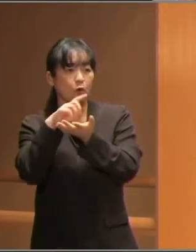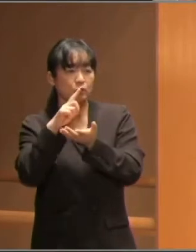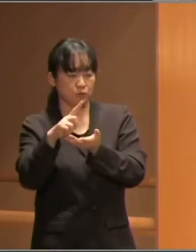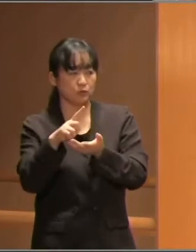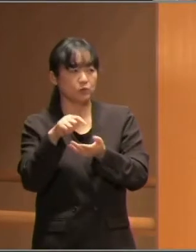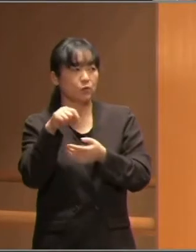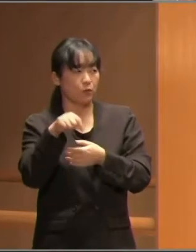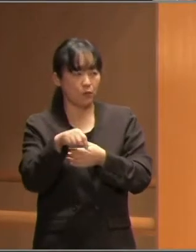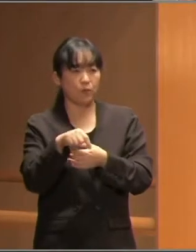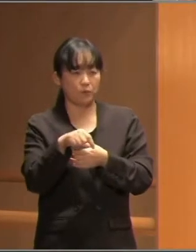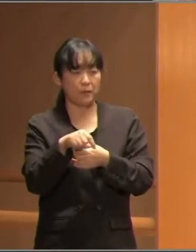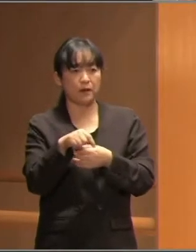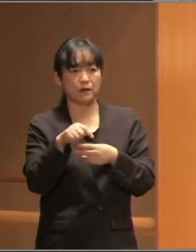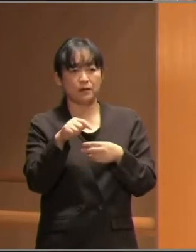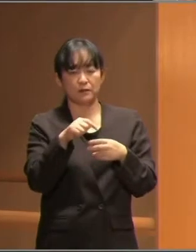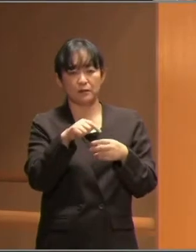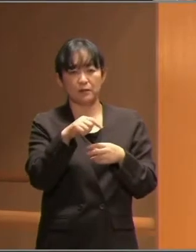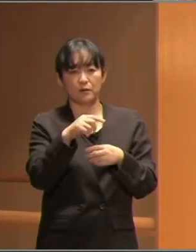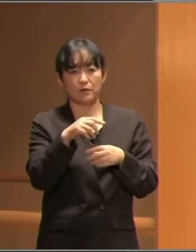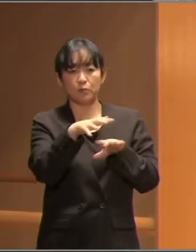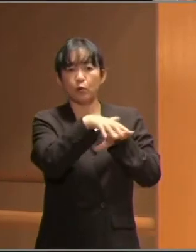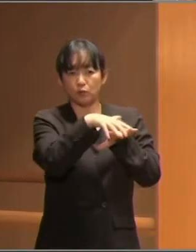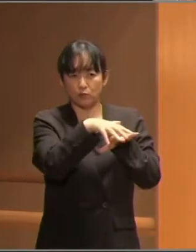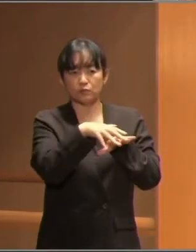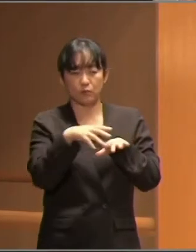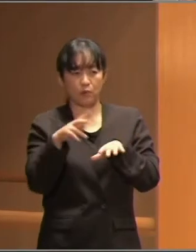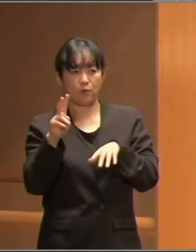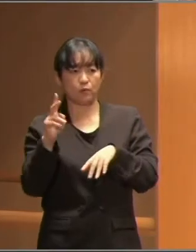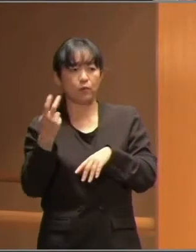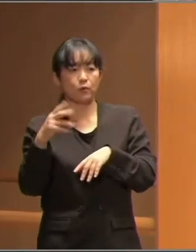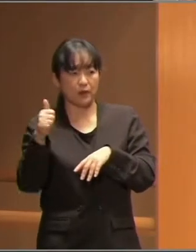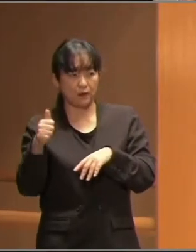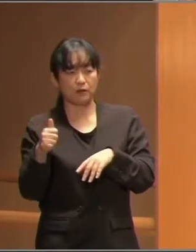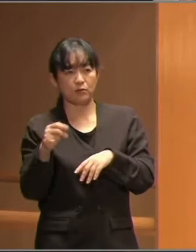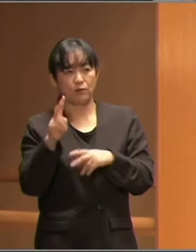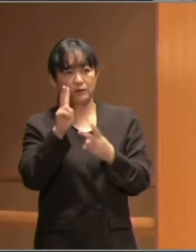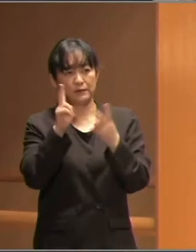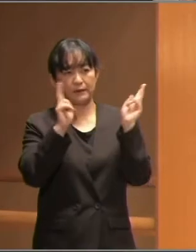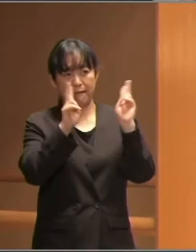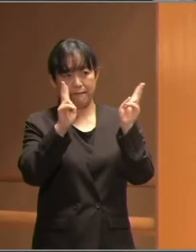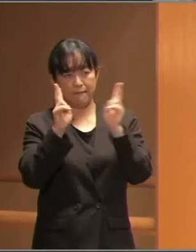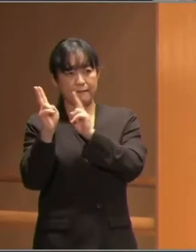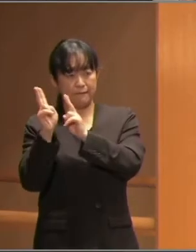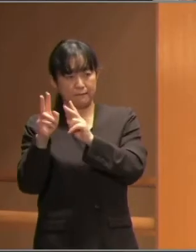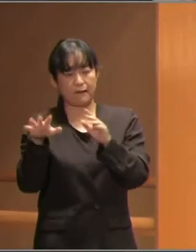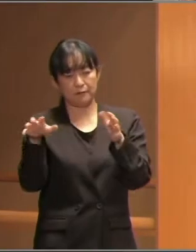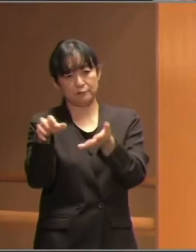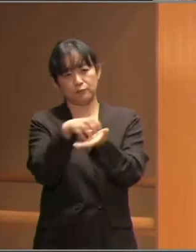prize was awarded for the Central Lab and also Toyota Boshoku.